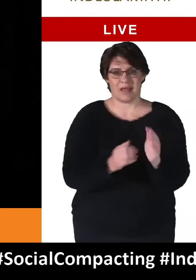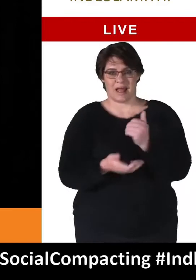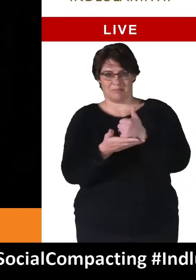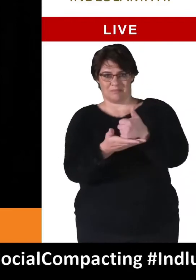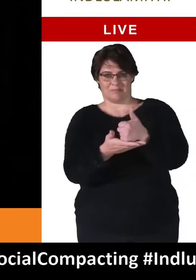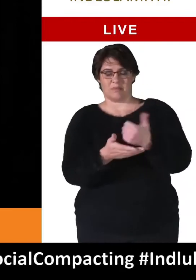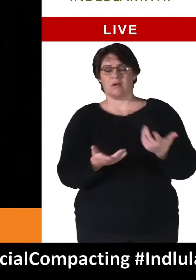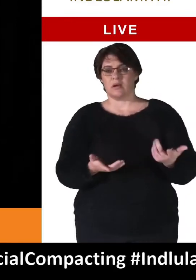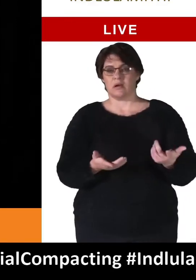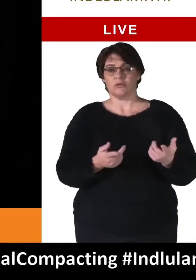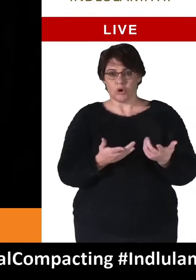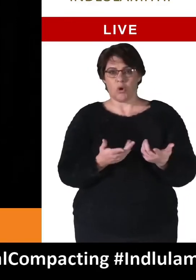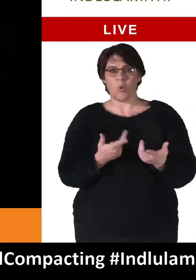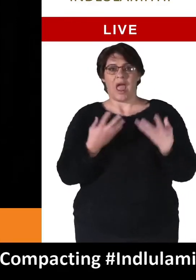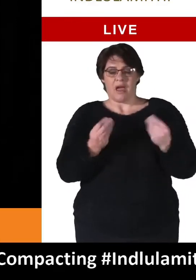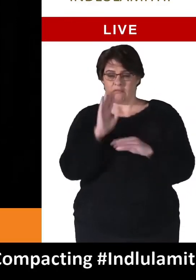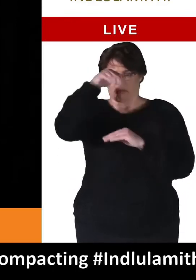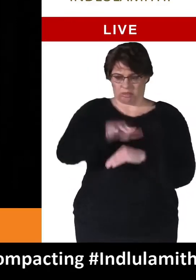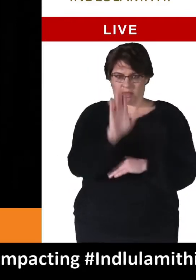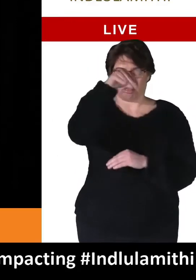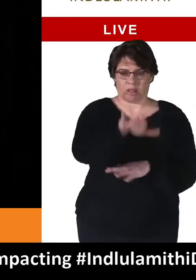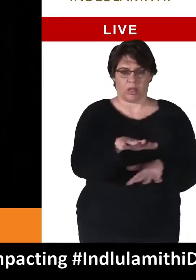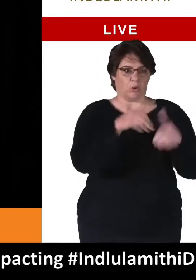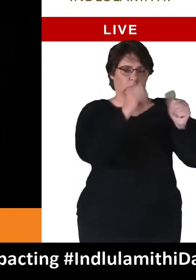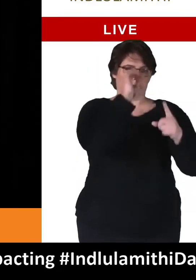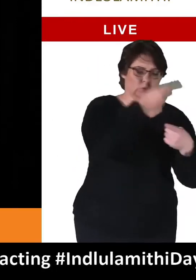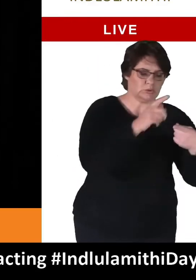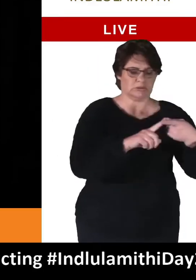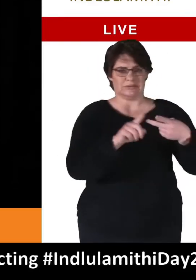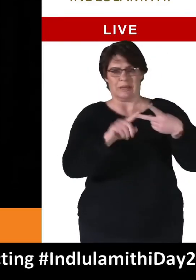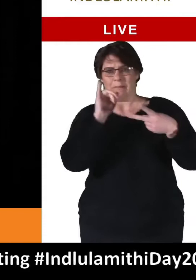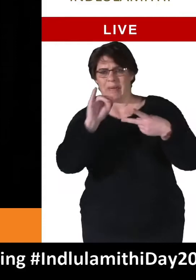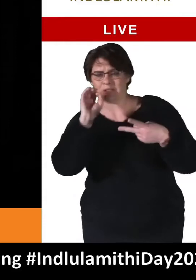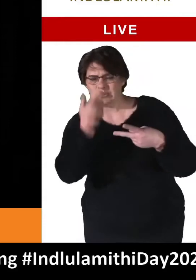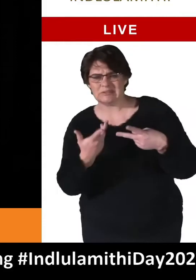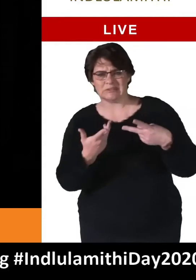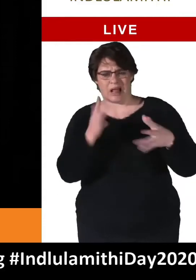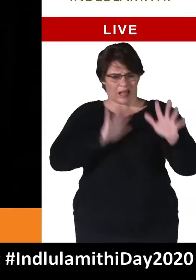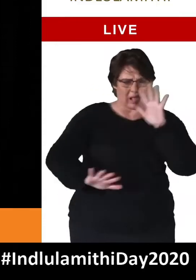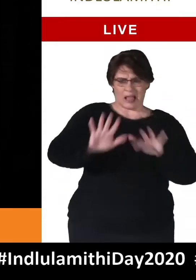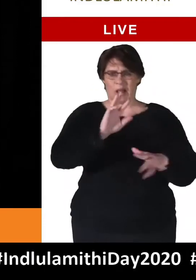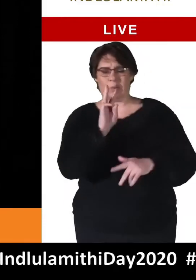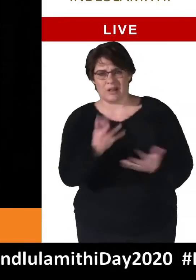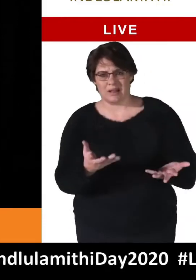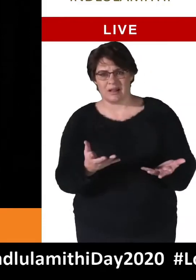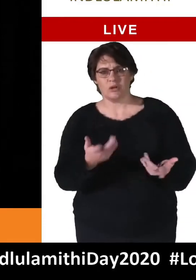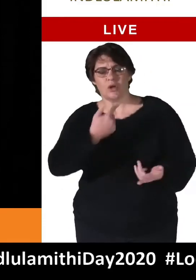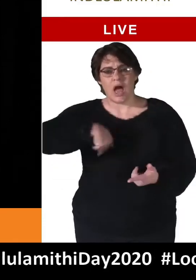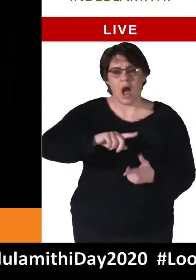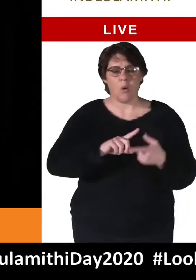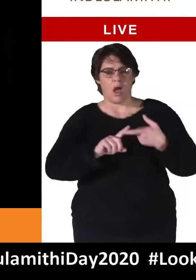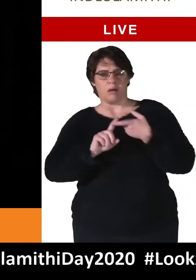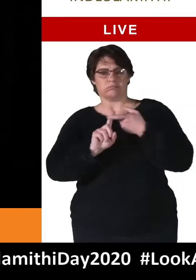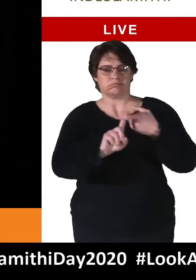going, right? There's going to be good news, bad news, news we don't quite know the meaning of. So where is our anchor